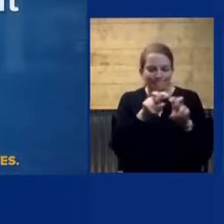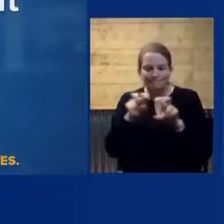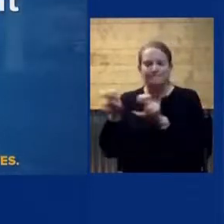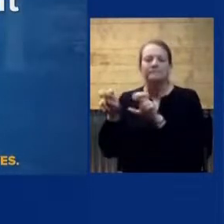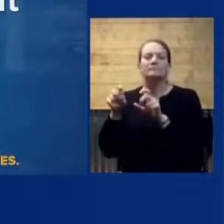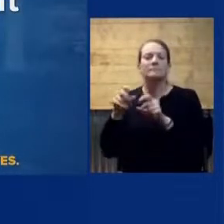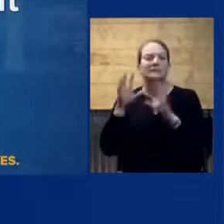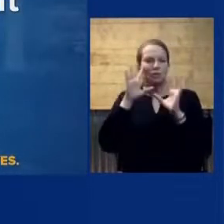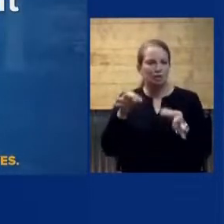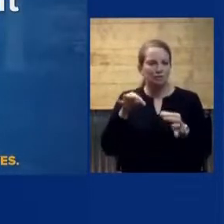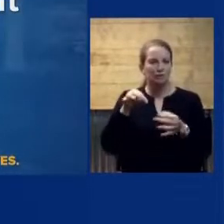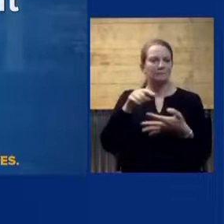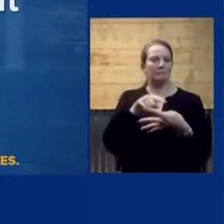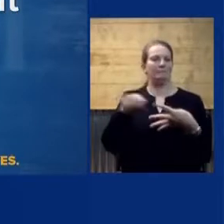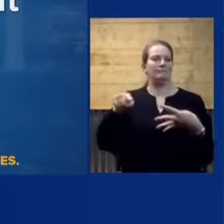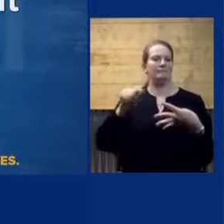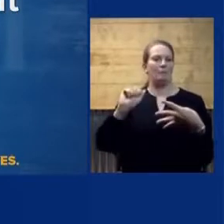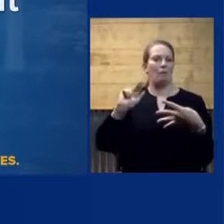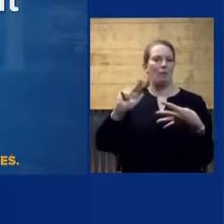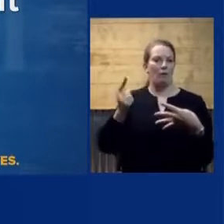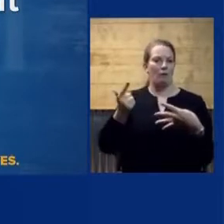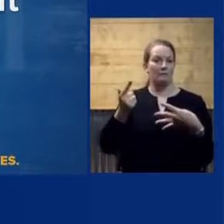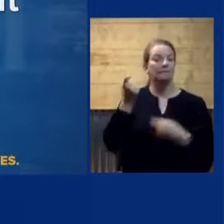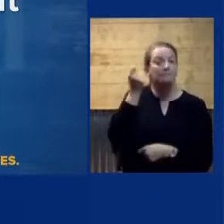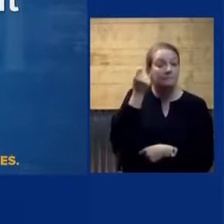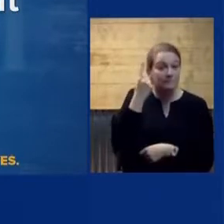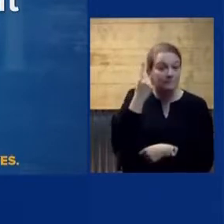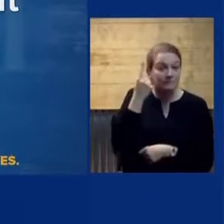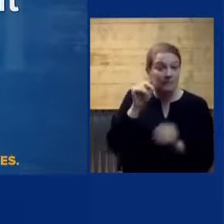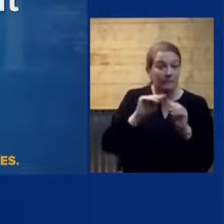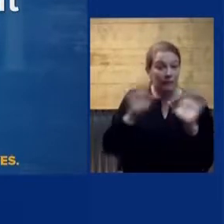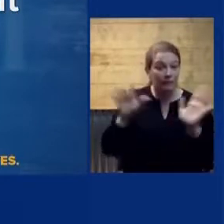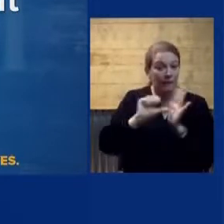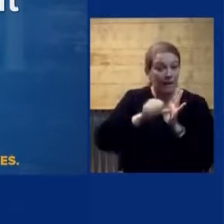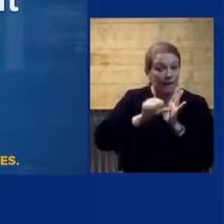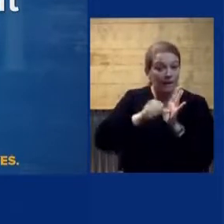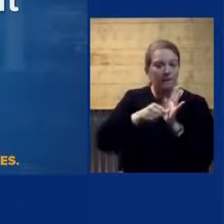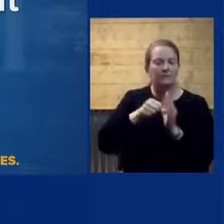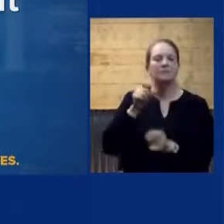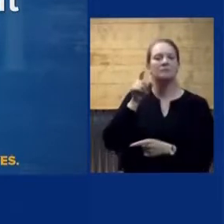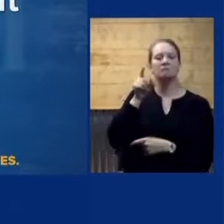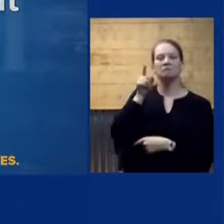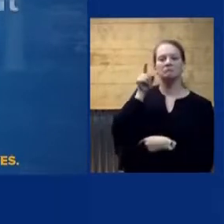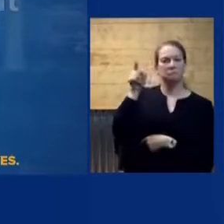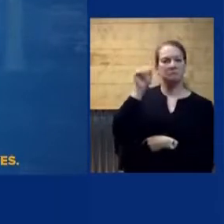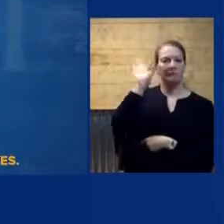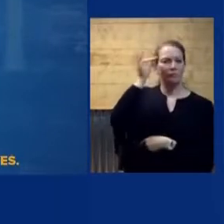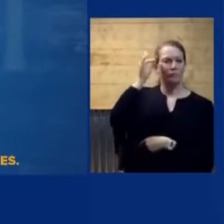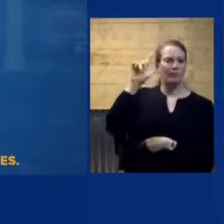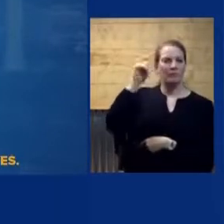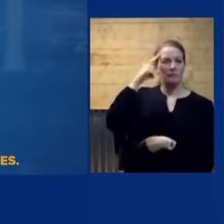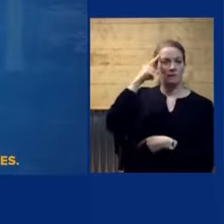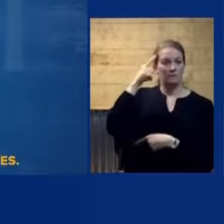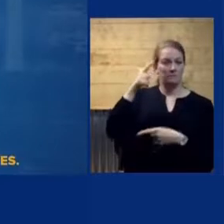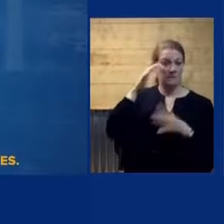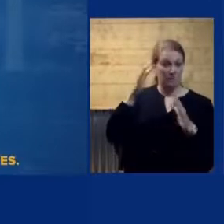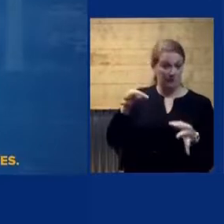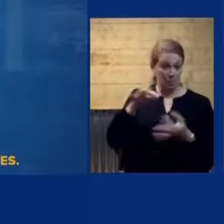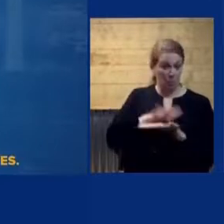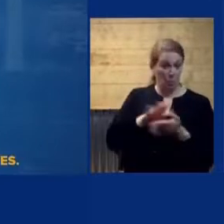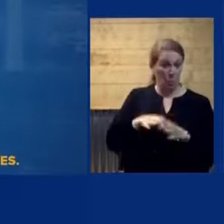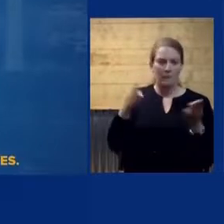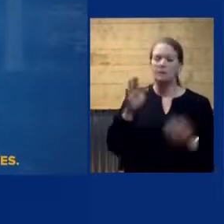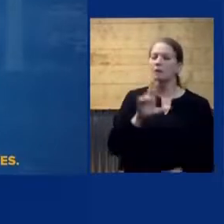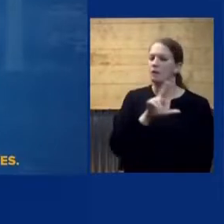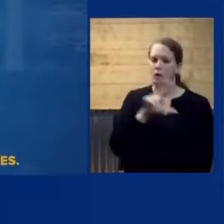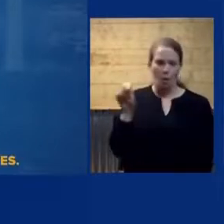clear, the federal government has no legal authority when it comes to school openings. And this